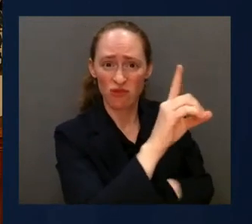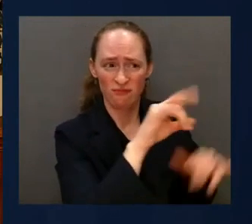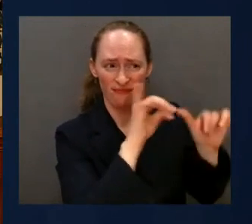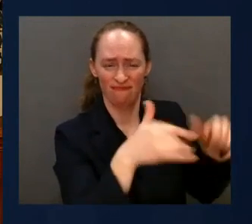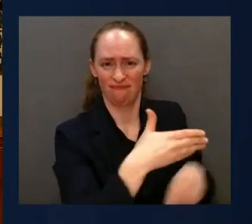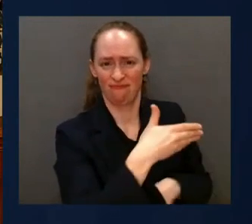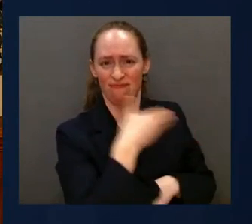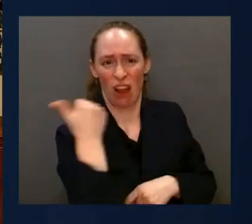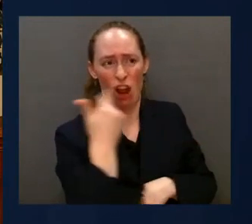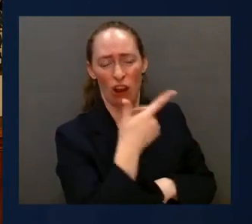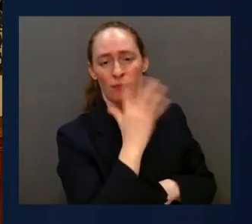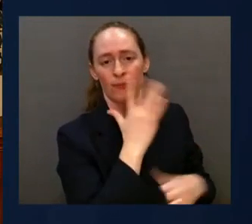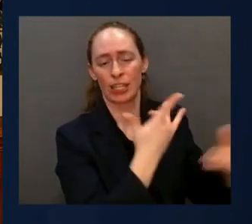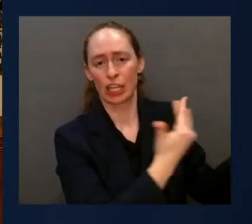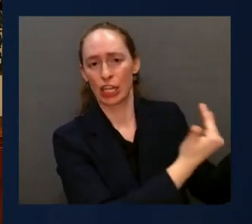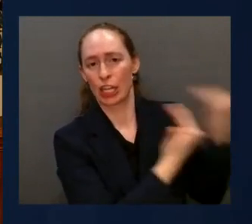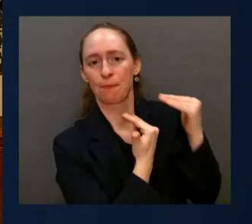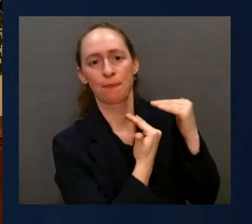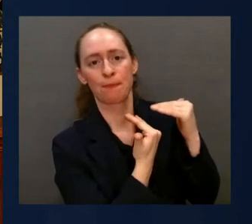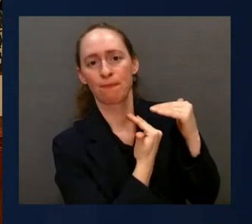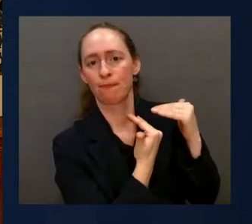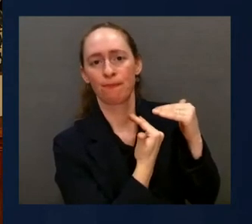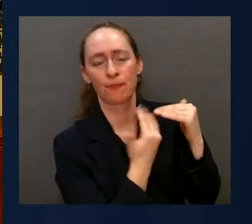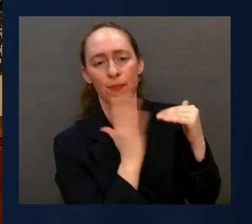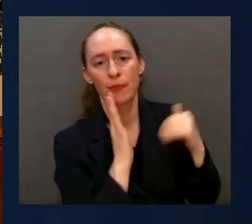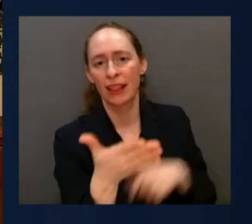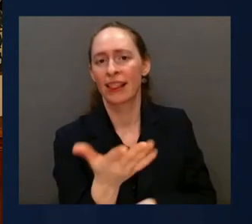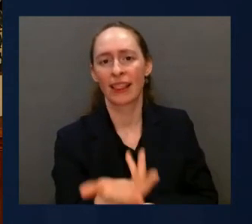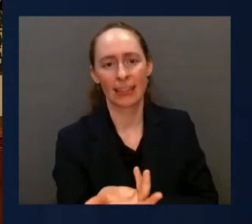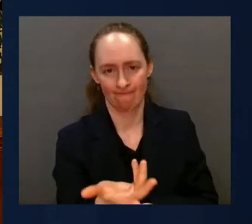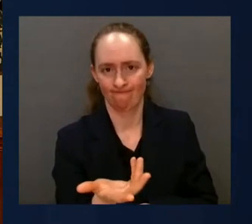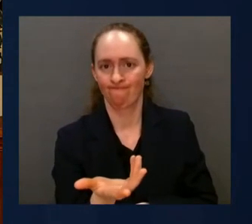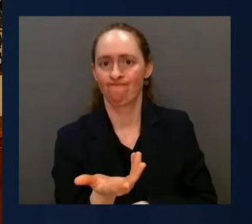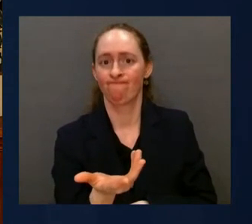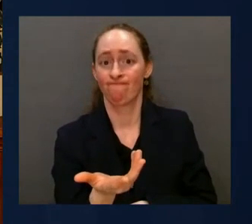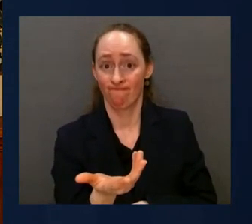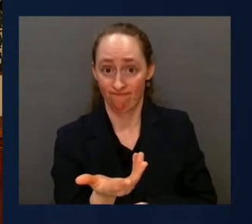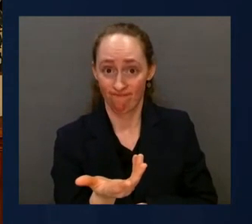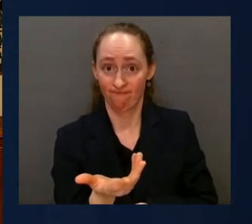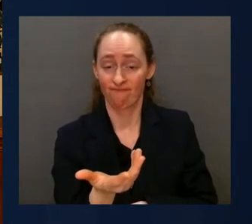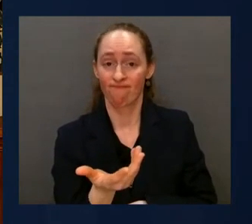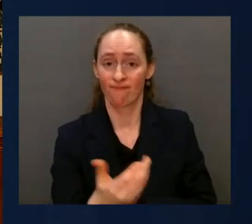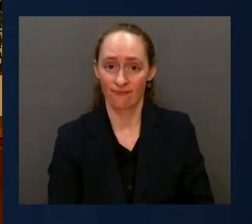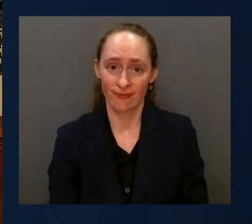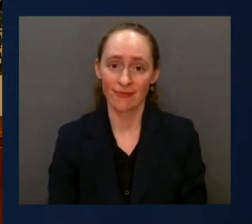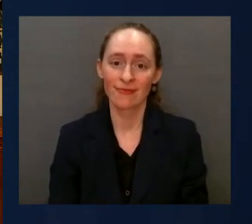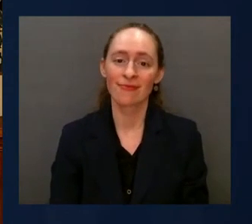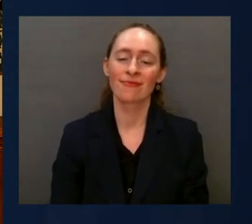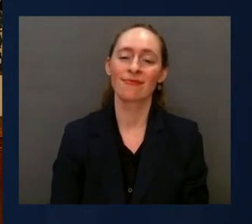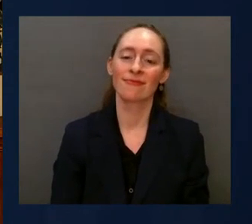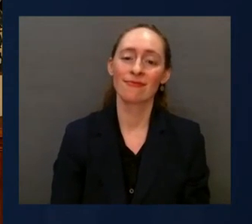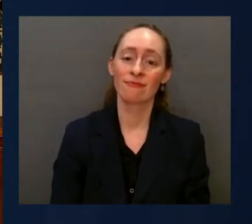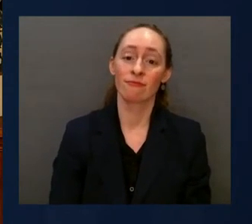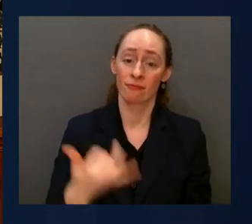know 12 years of education is not enough to win the economic competition of the 21st century.